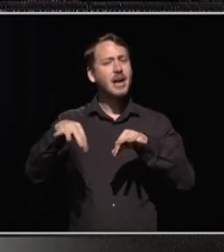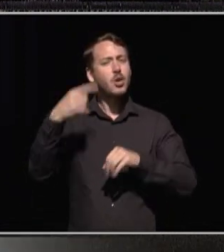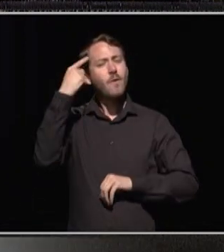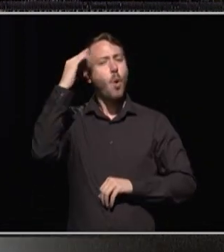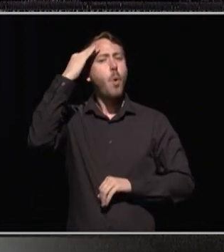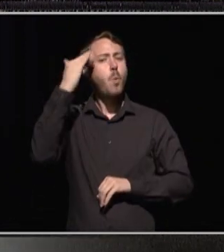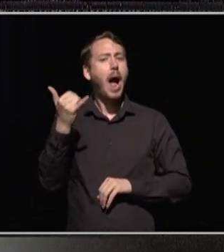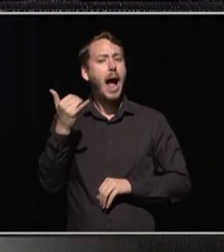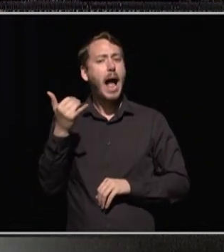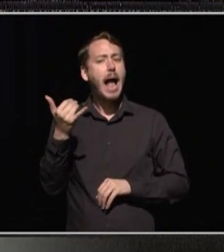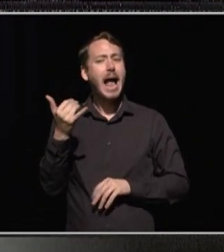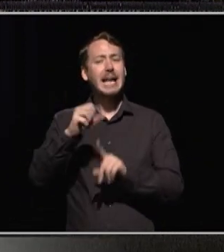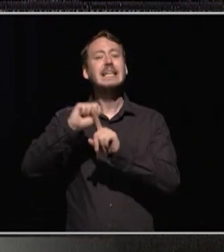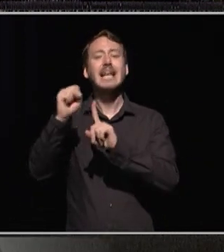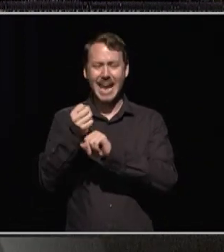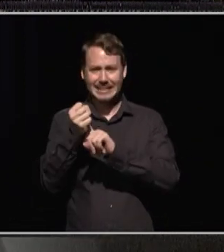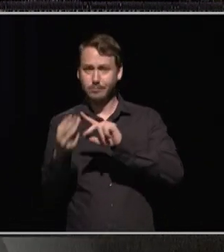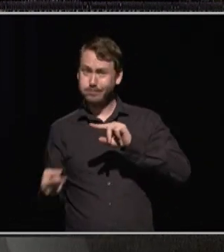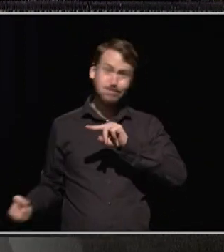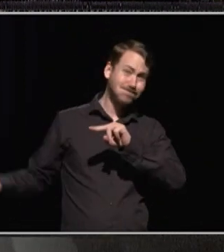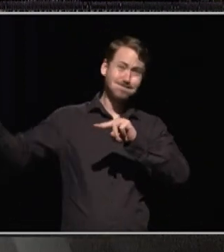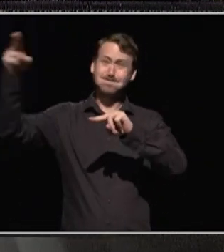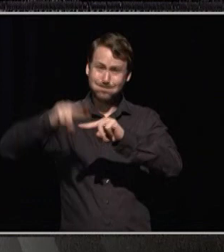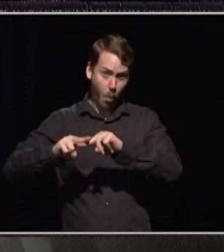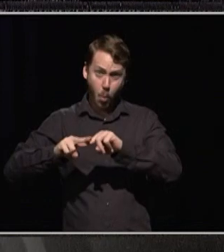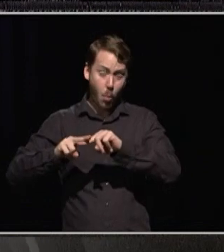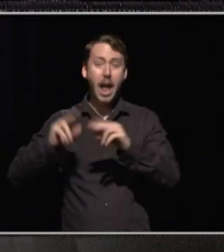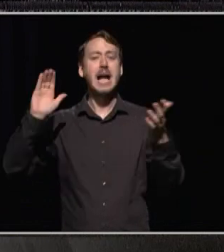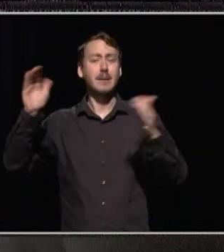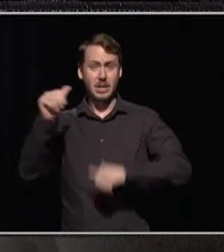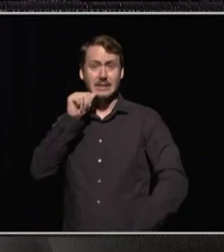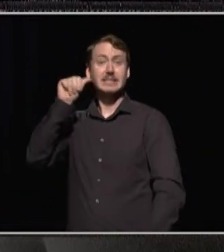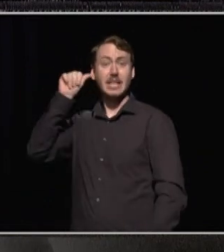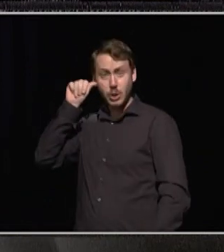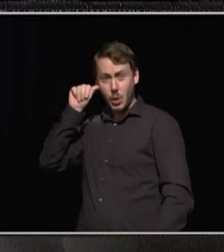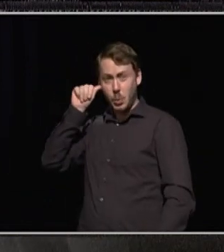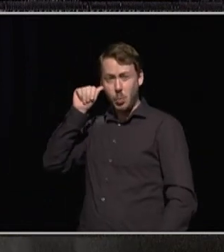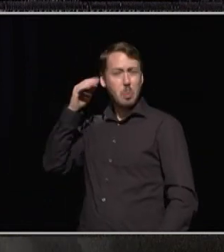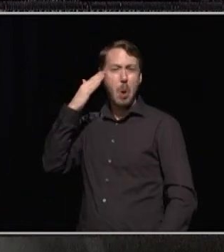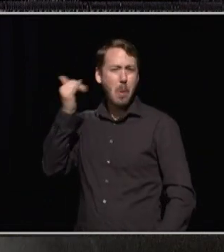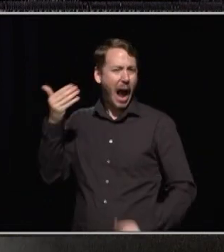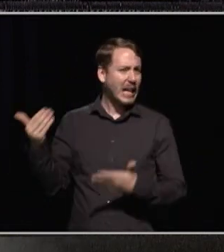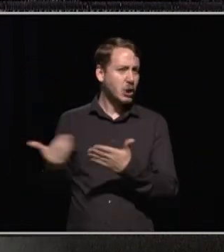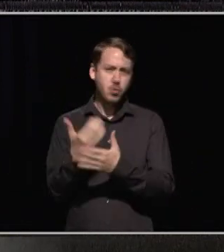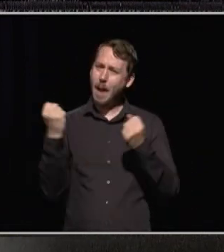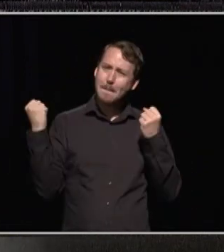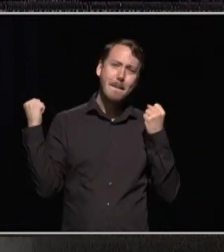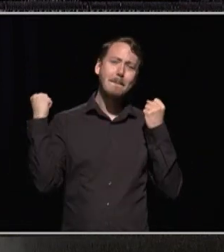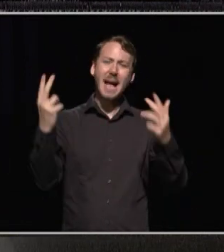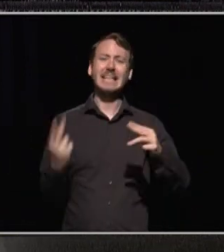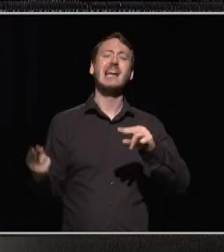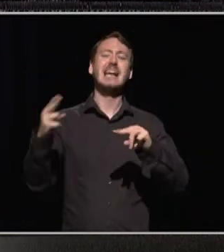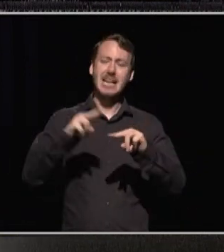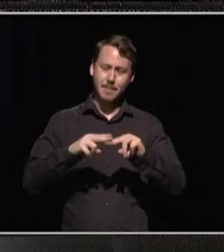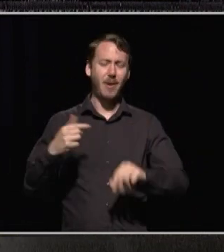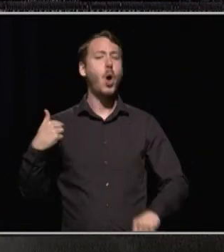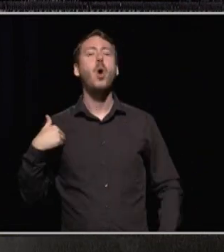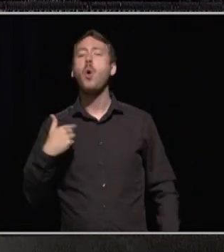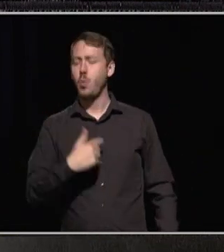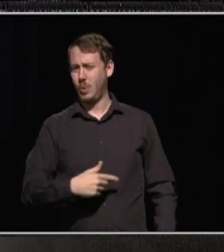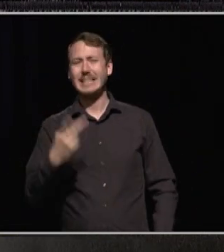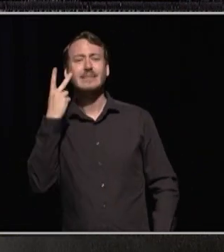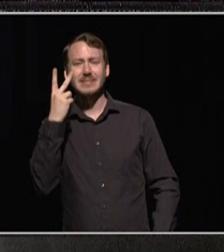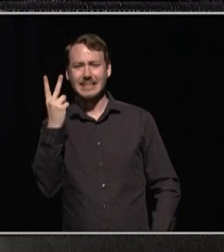the cases went up so drastically compared to yesterday's new cases? We seem to see an increase after